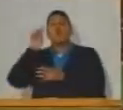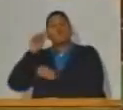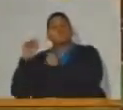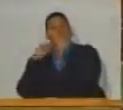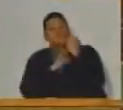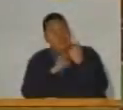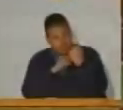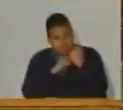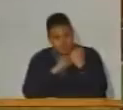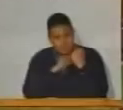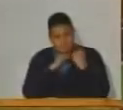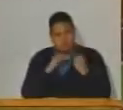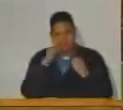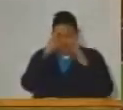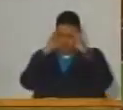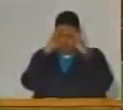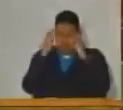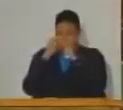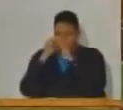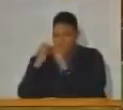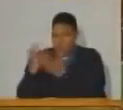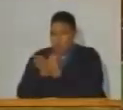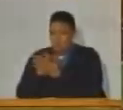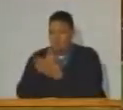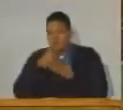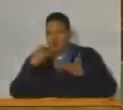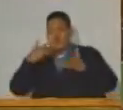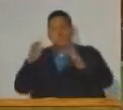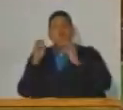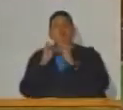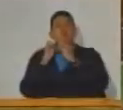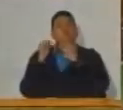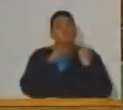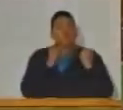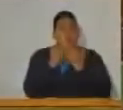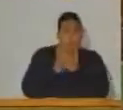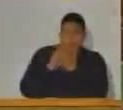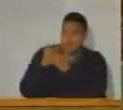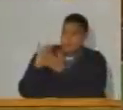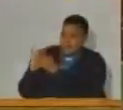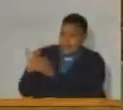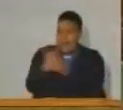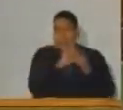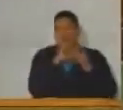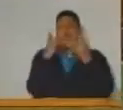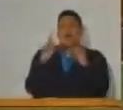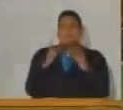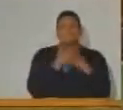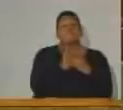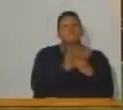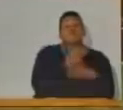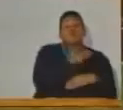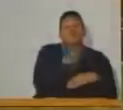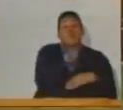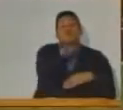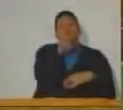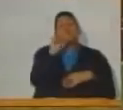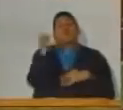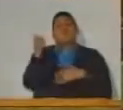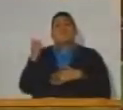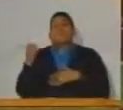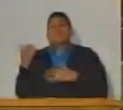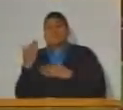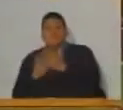create pathways and opportunities to facilitate strong economic linkages between tourism and other